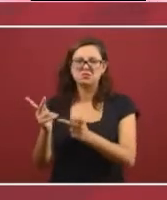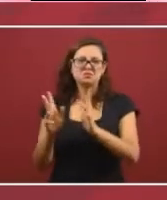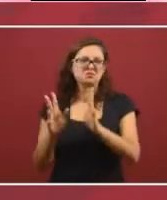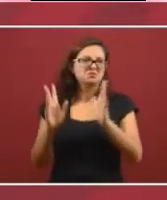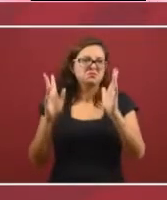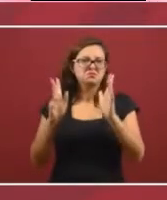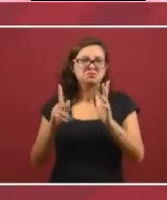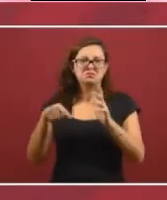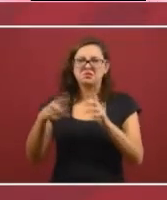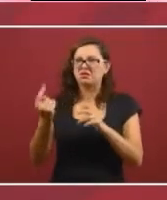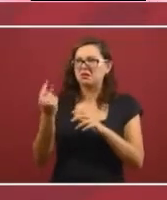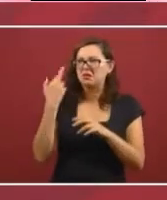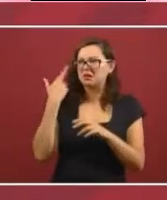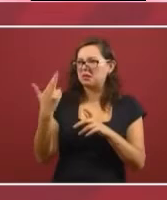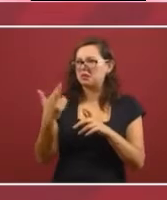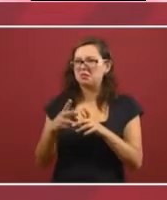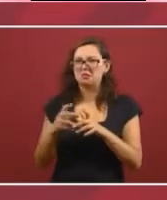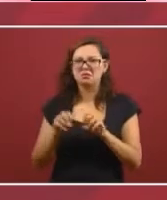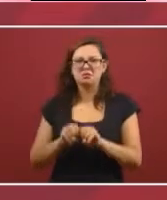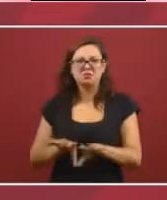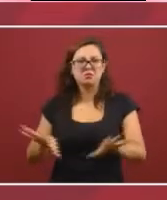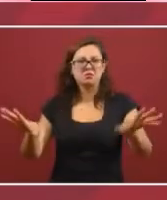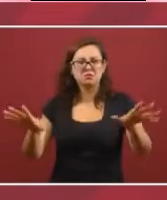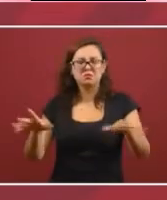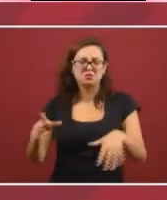questionnaire in the media.